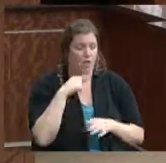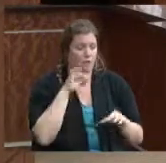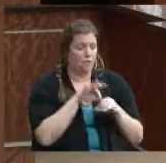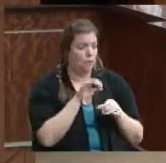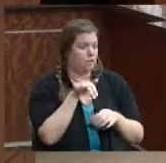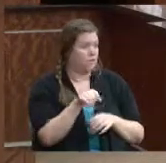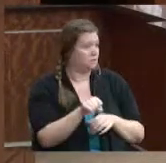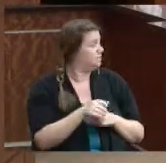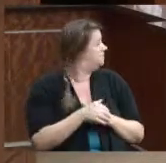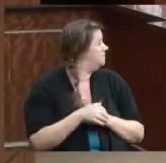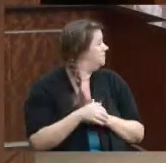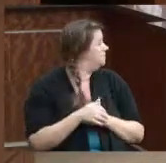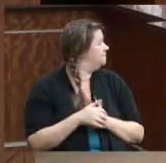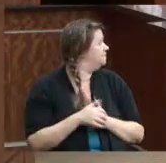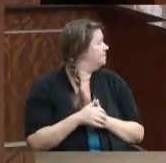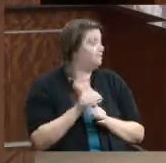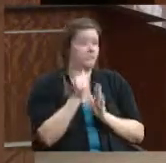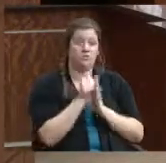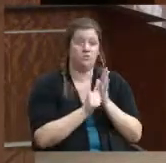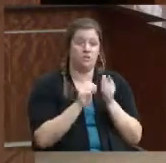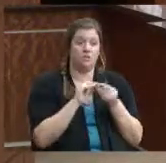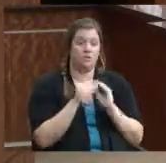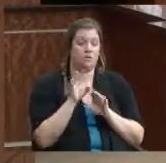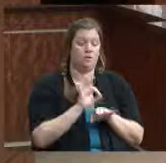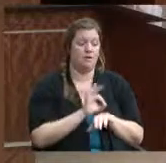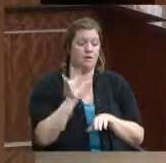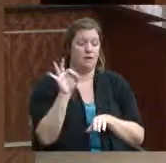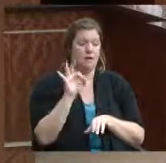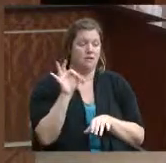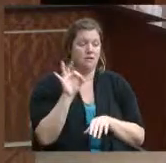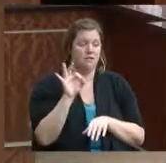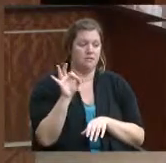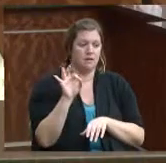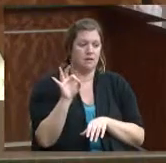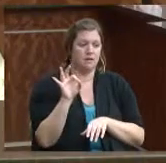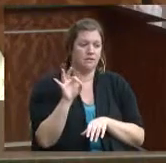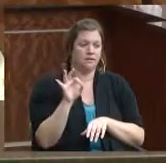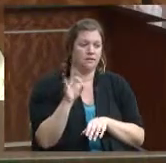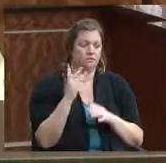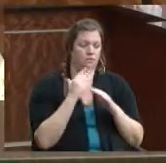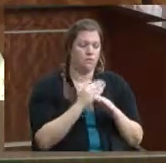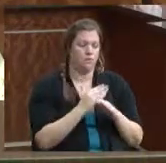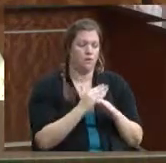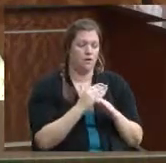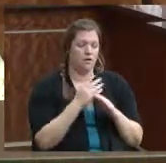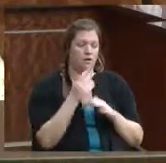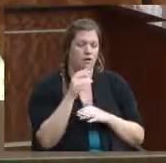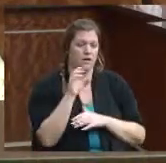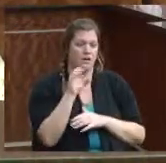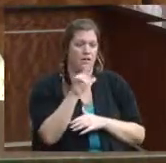yes. Agenda item 9 is consideration of a recommendation to award contract